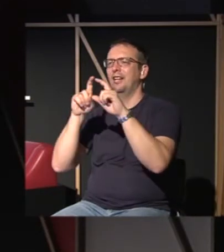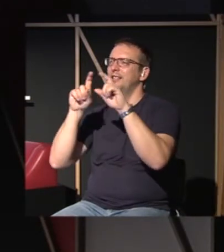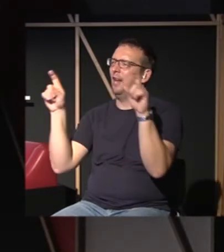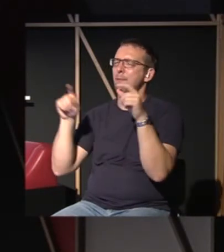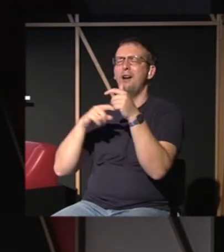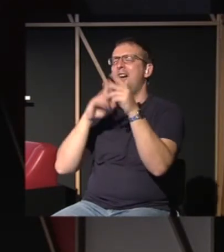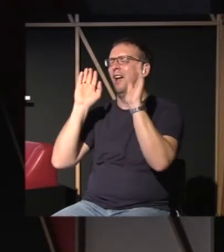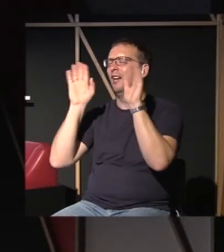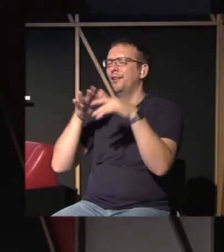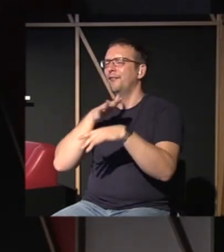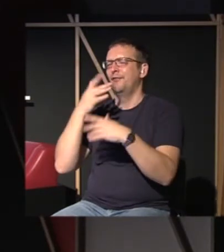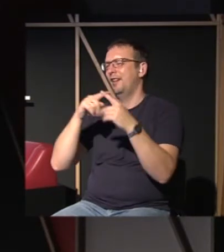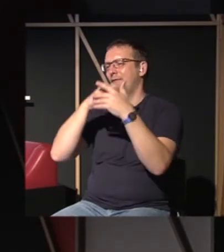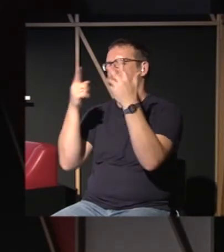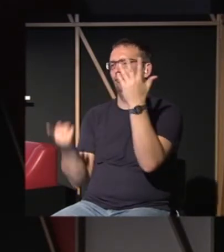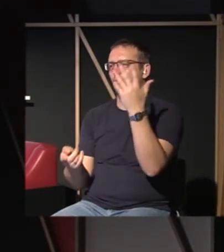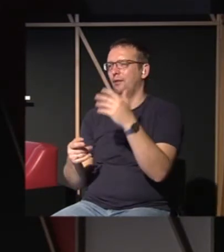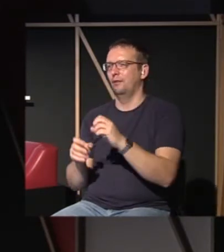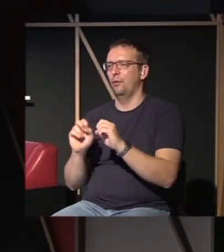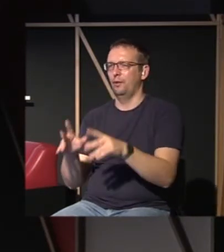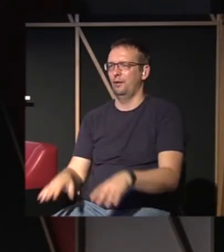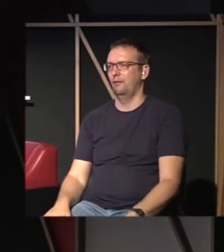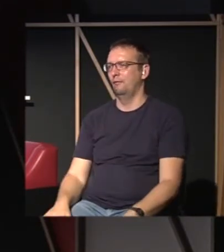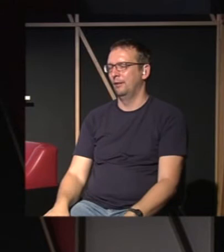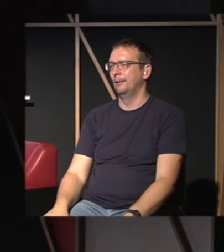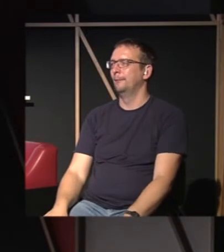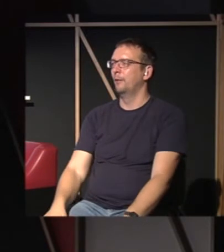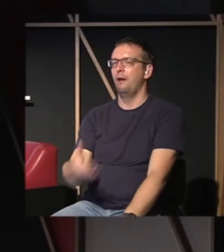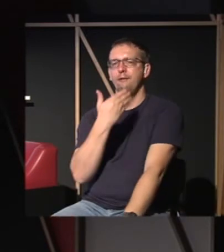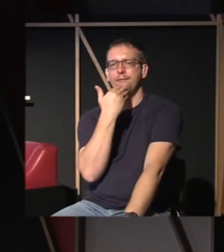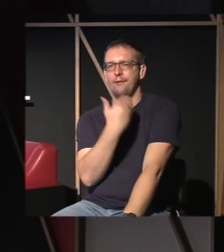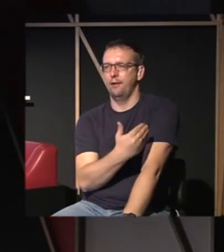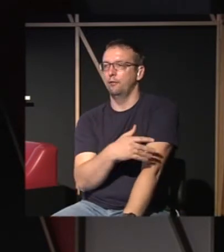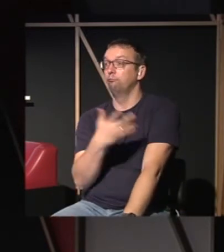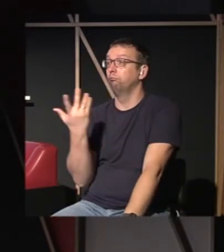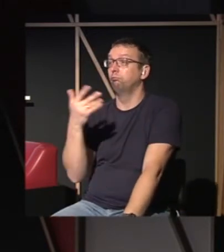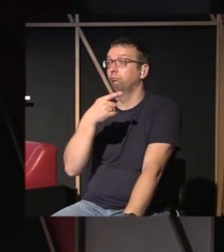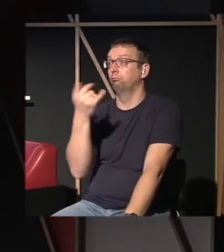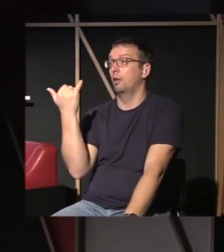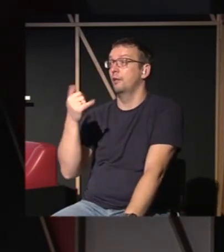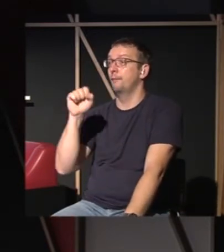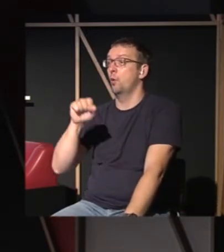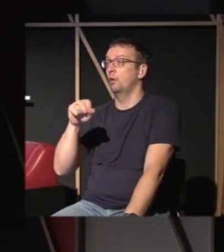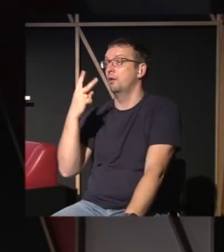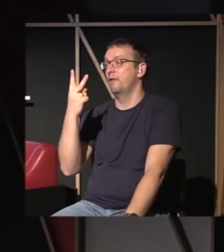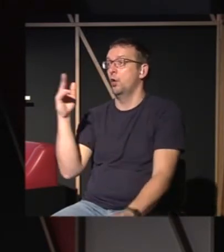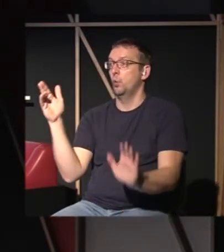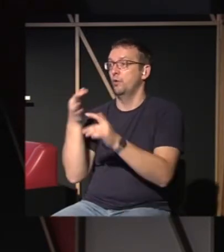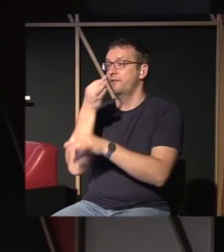questions from the floor, either from myself or for the guys on the panel. Does anyone have any questions at this point?